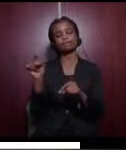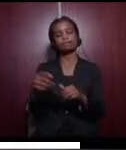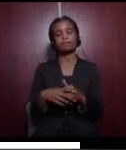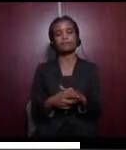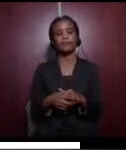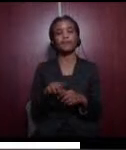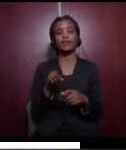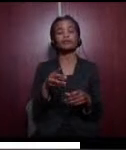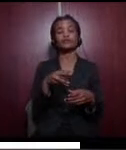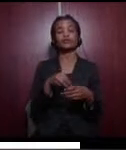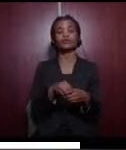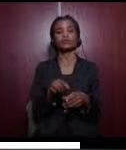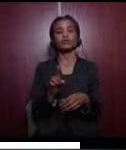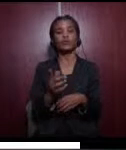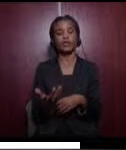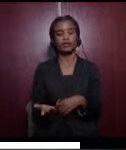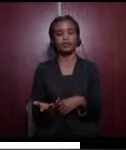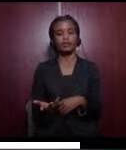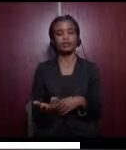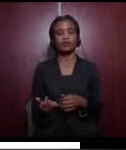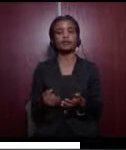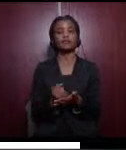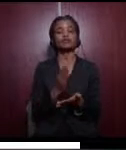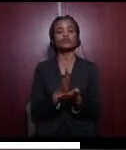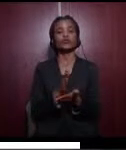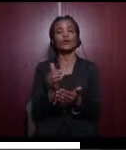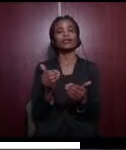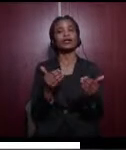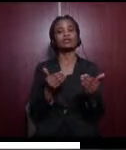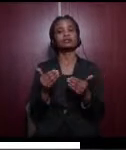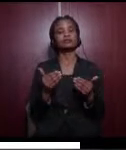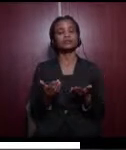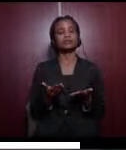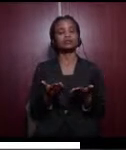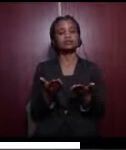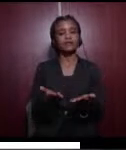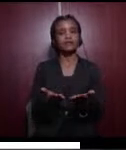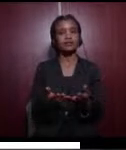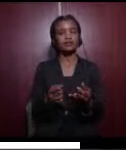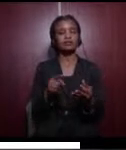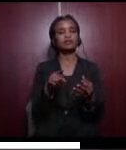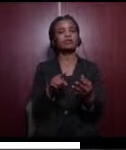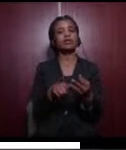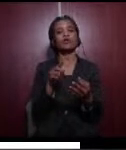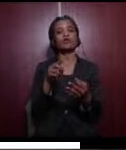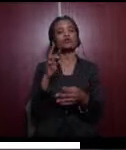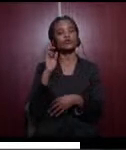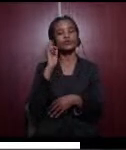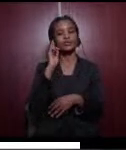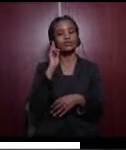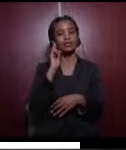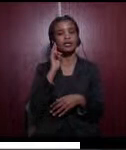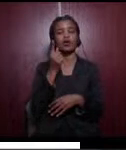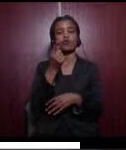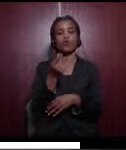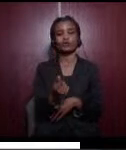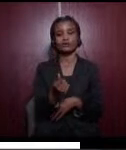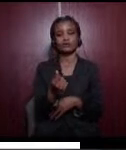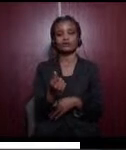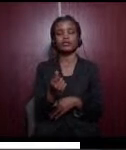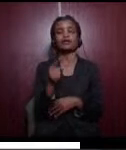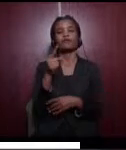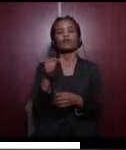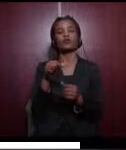will contribute then to the streamlining of administrative services and rationalize administrative and secretariat costs to the Department of Social